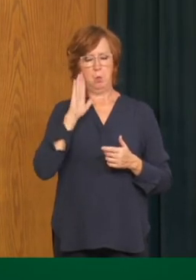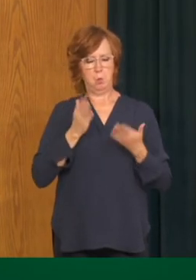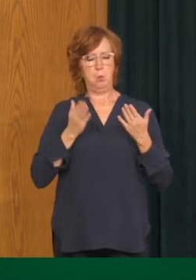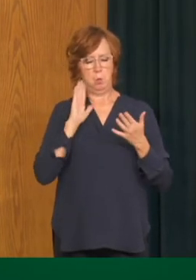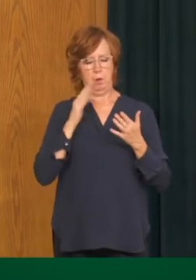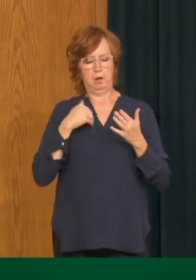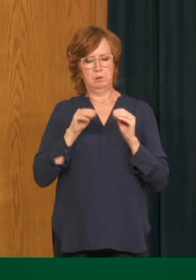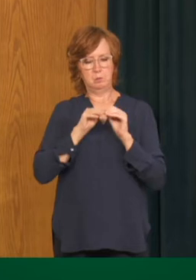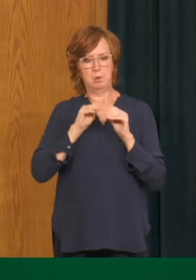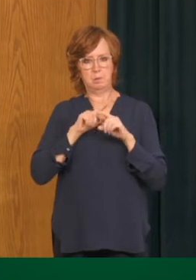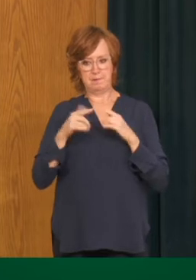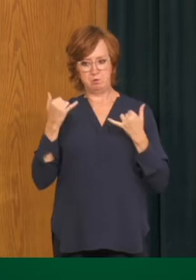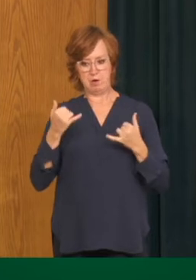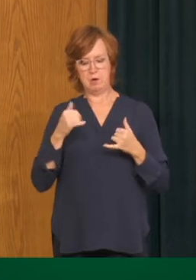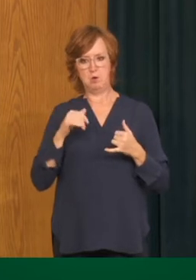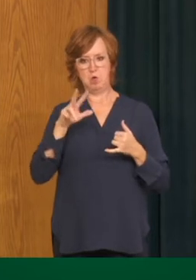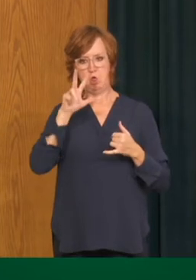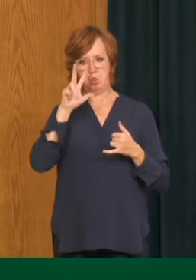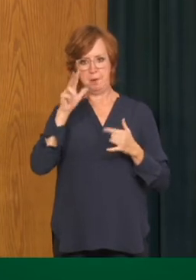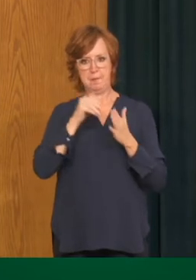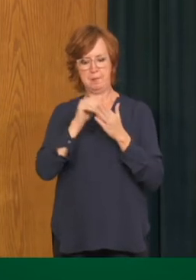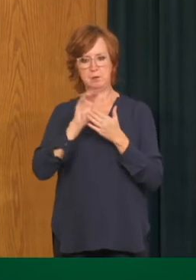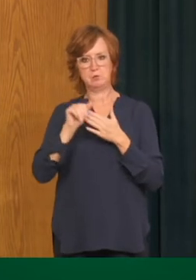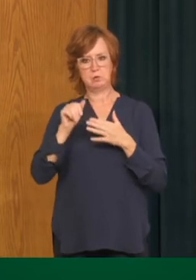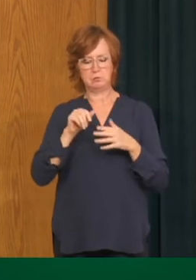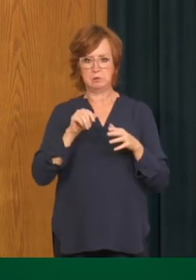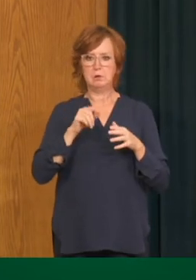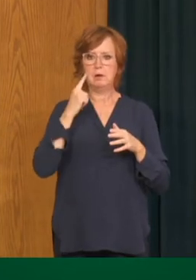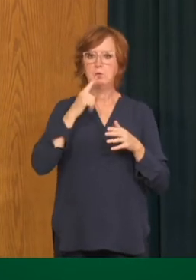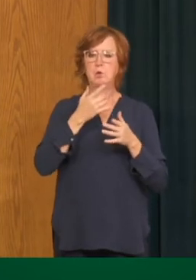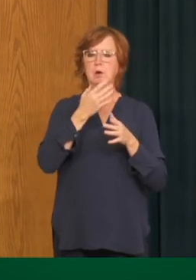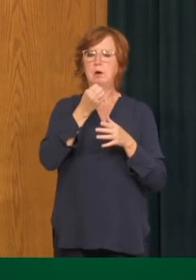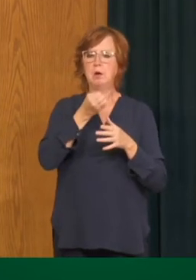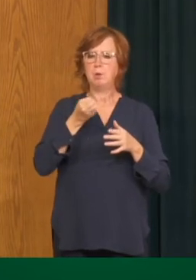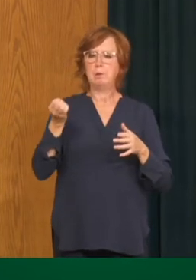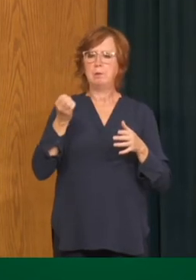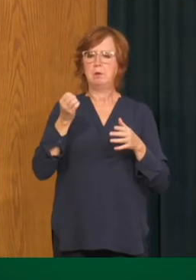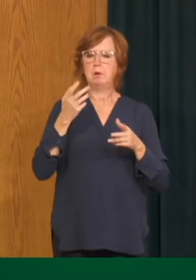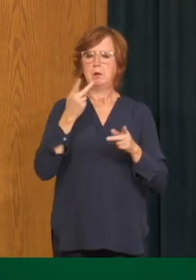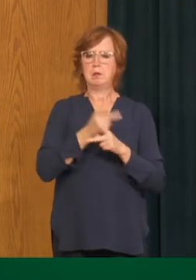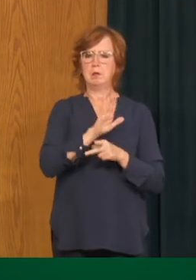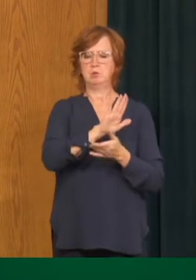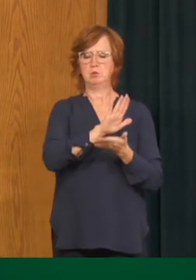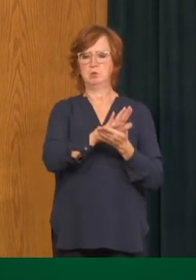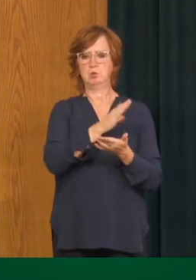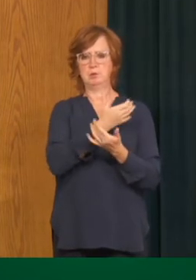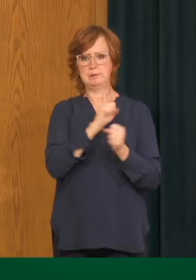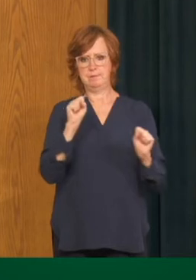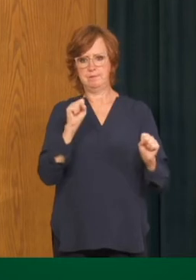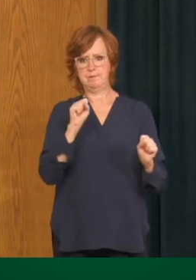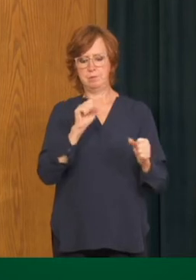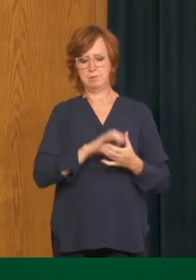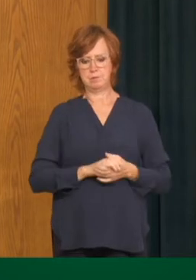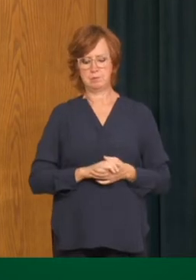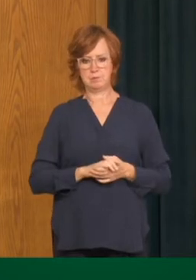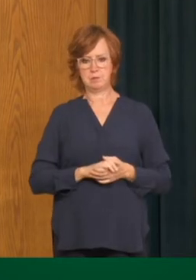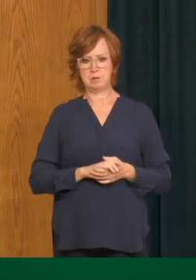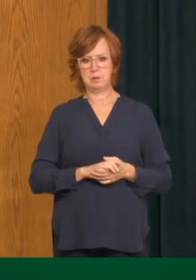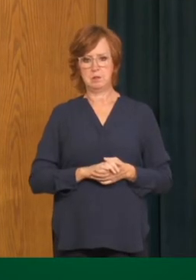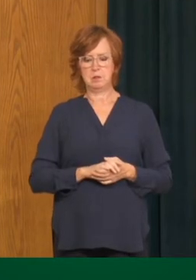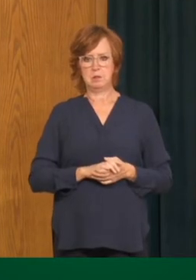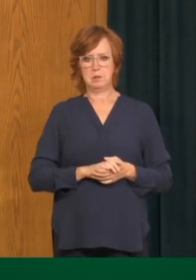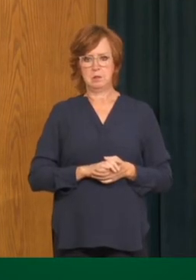to safety supplies that they will need this fall. So there are funds available, and it also builds on a $42